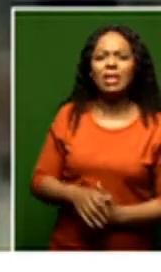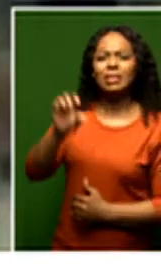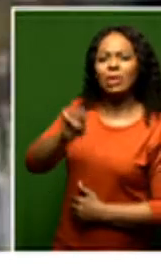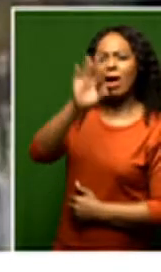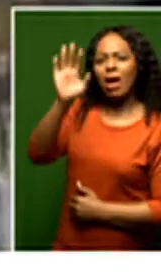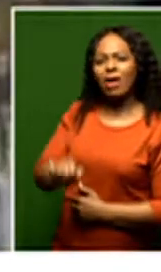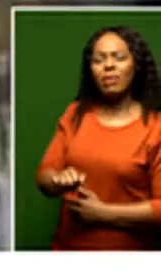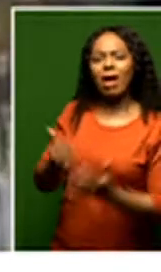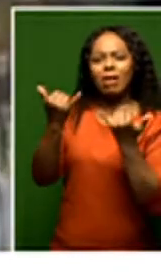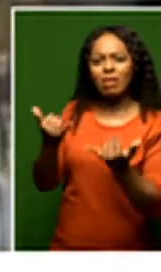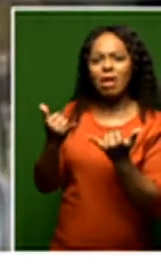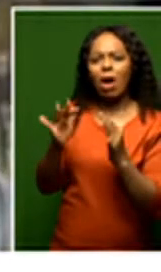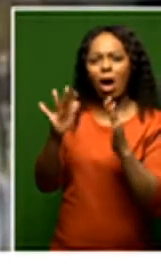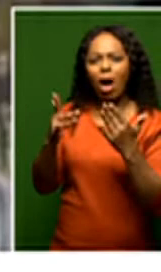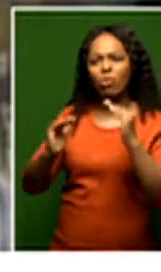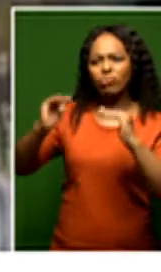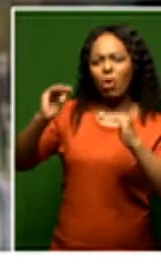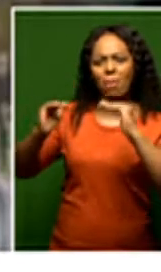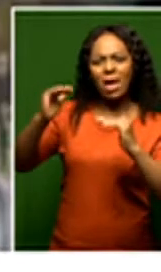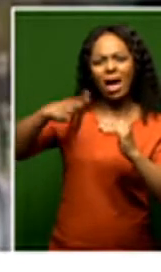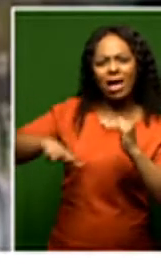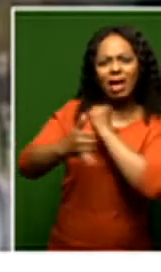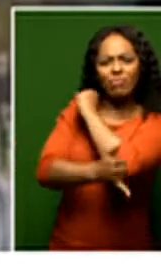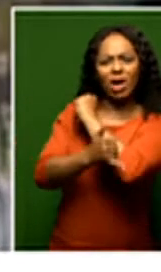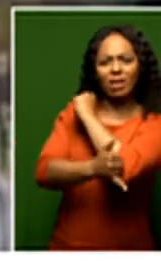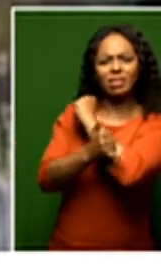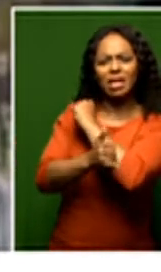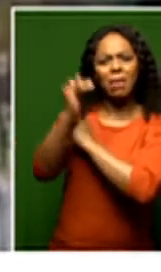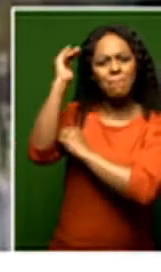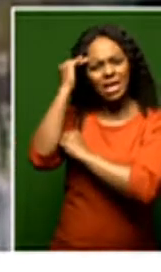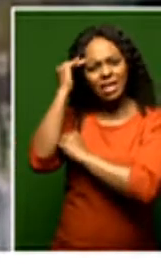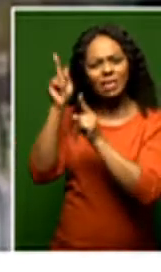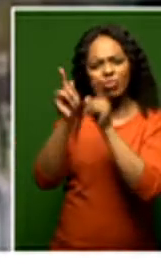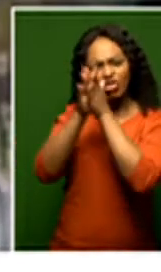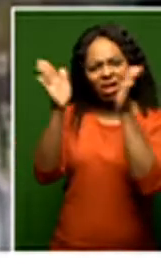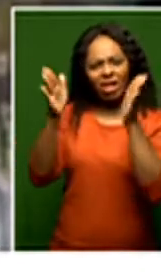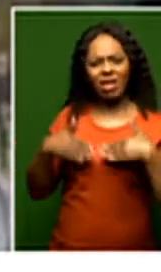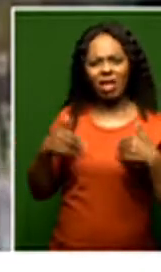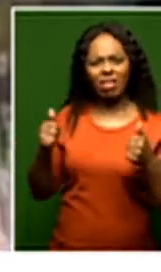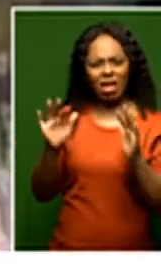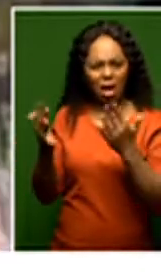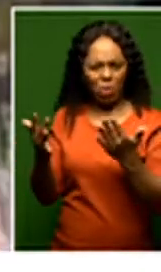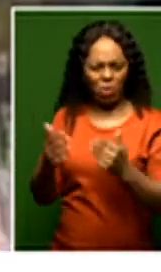Africa rank amongst other countries in the world in terms of our general and mental health?